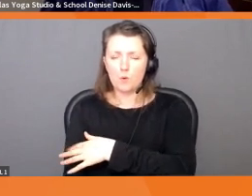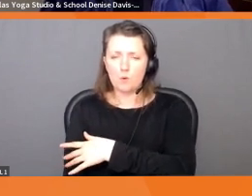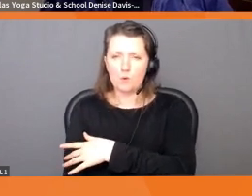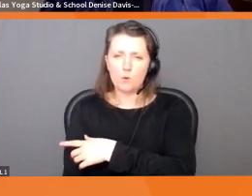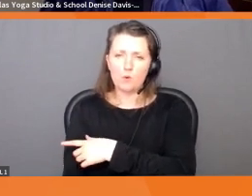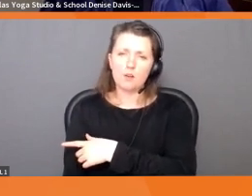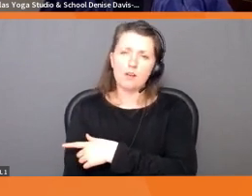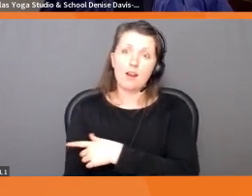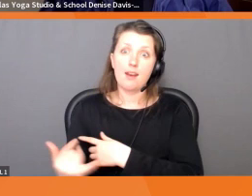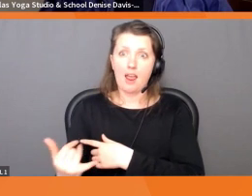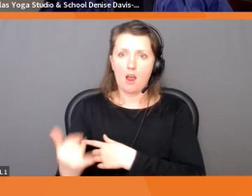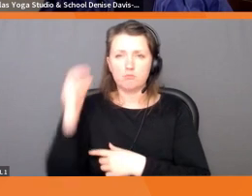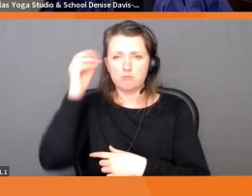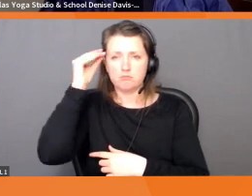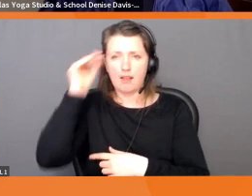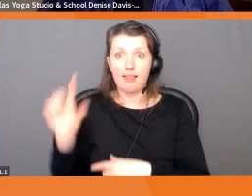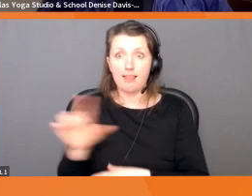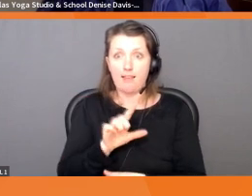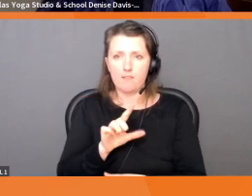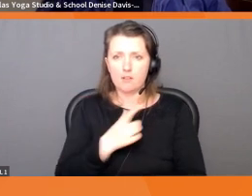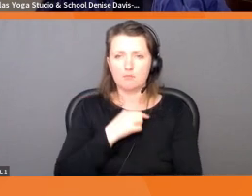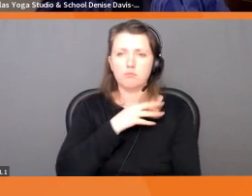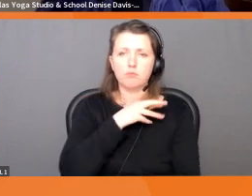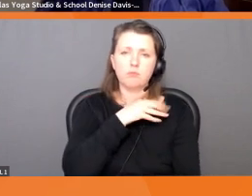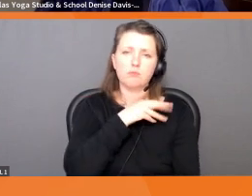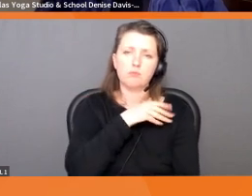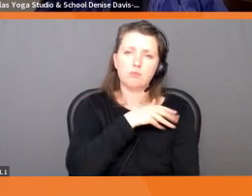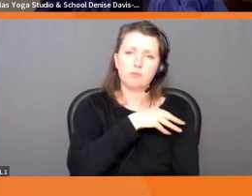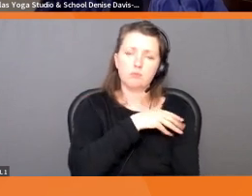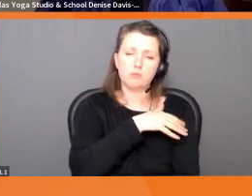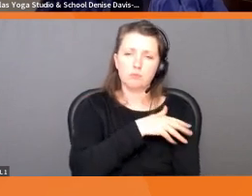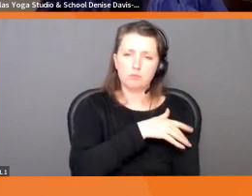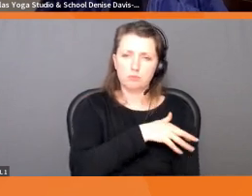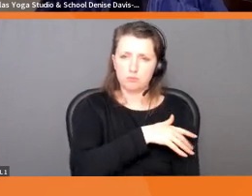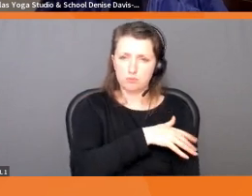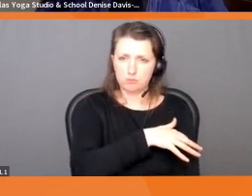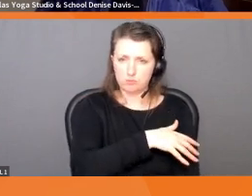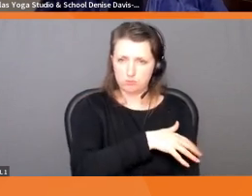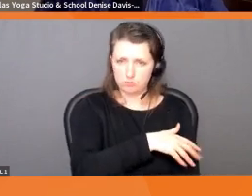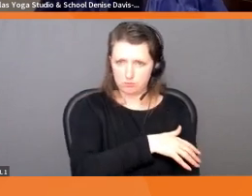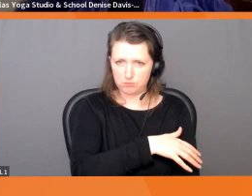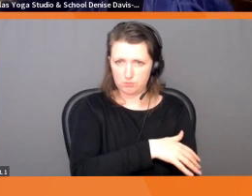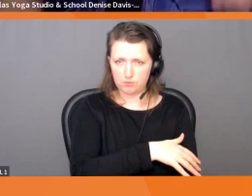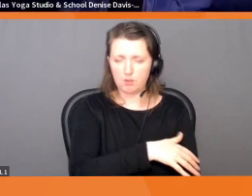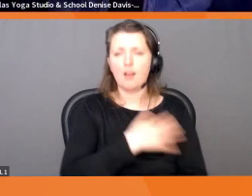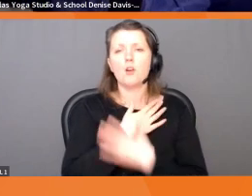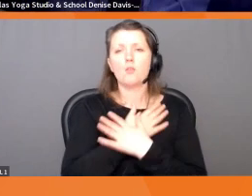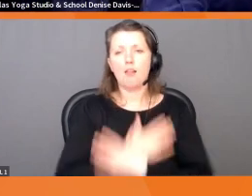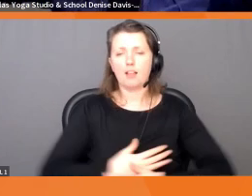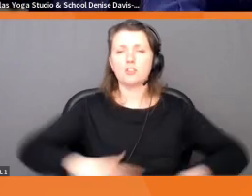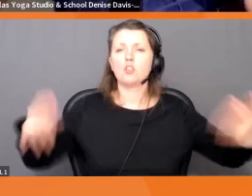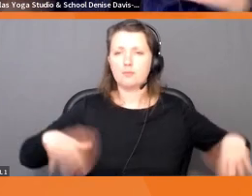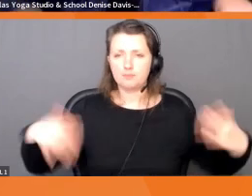and the energy over into your left arm. Left arm, left arm, left arm. Feel the sensations in the left arm, left hand. That's it. And then relax, shake it